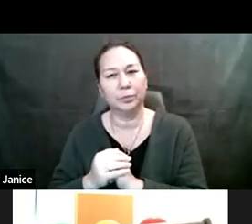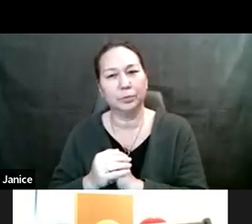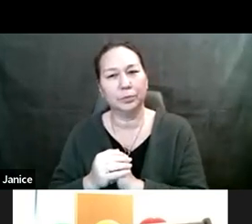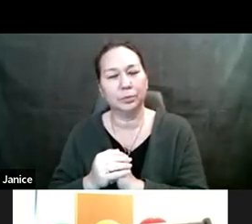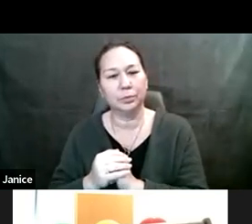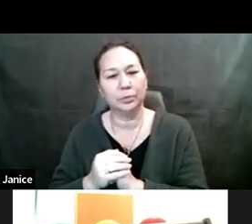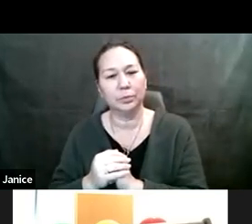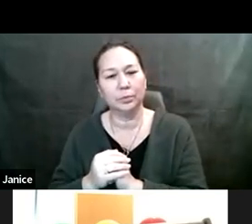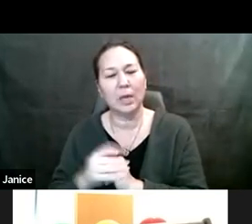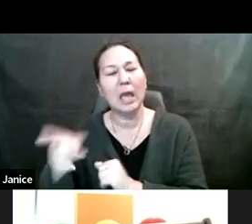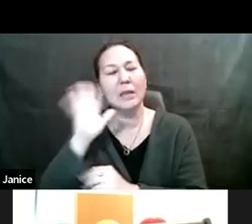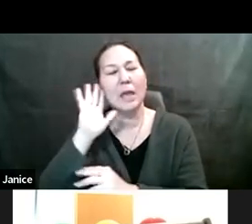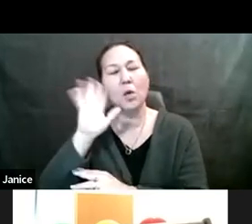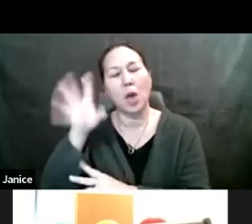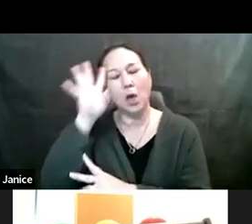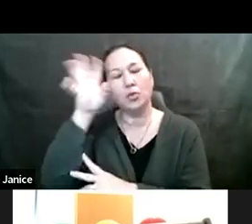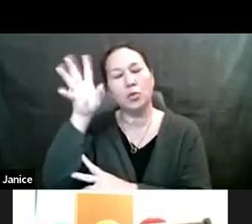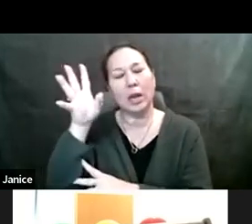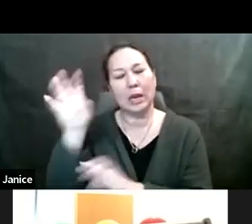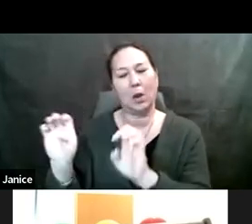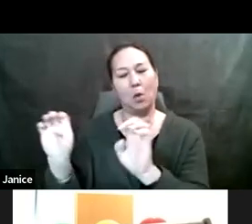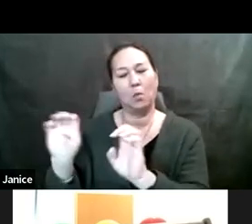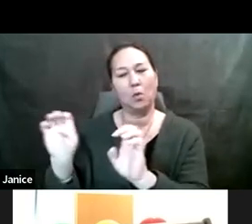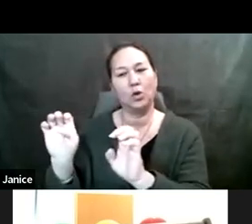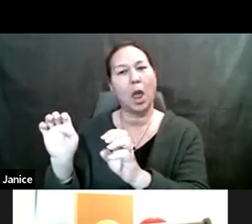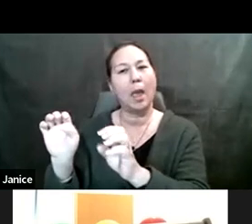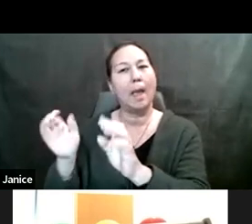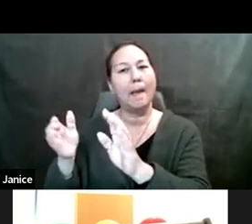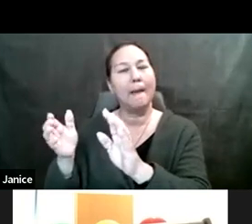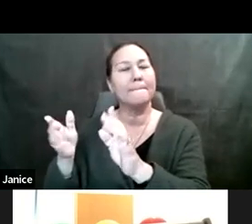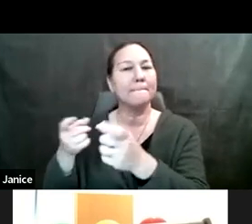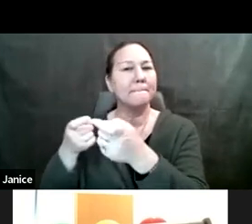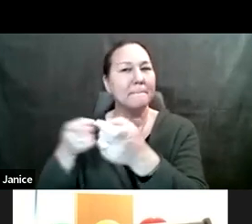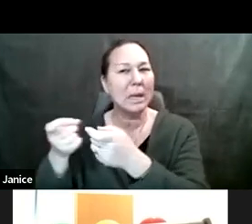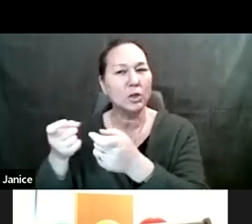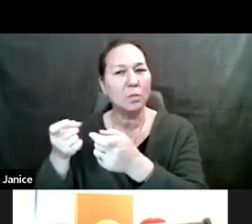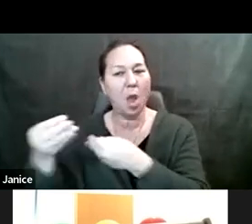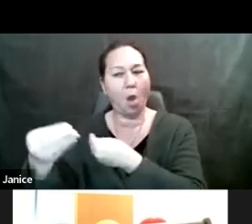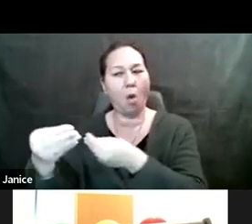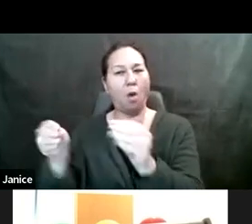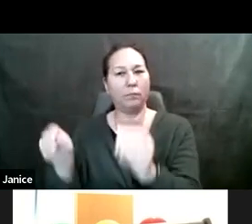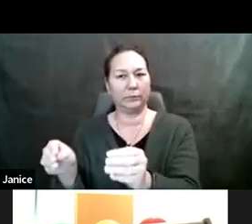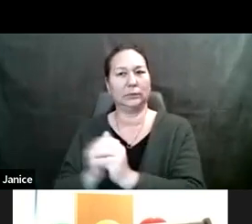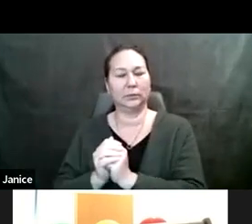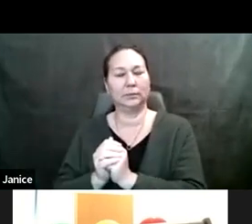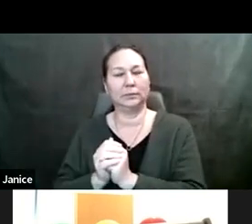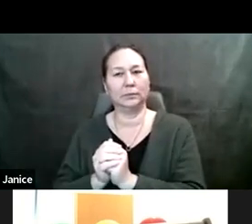and they're going to create an emergency management office a